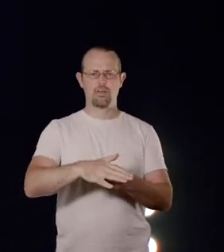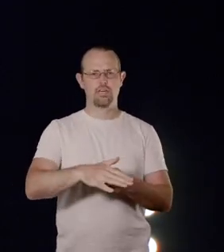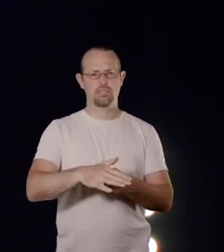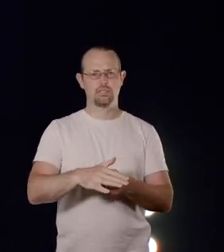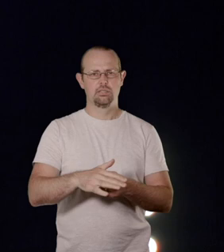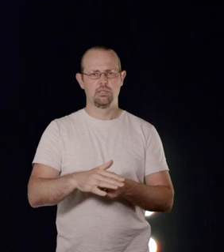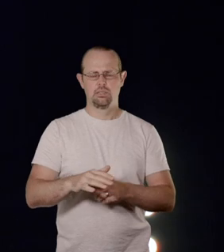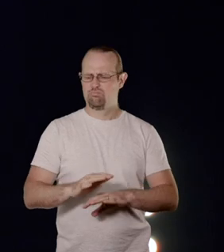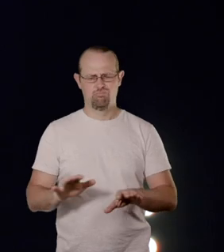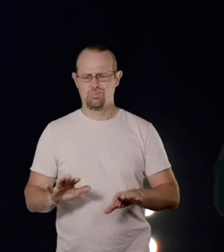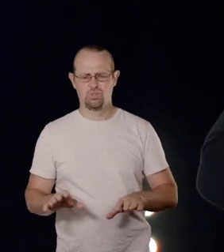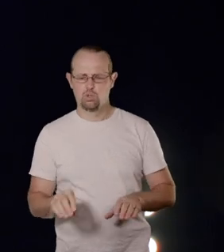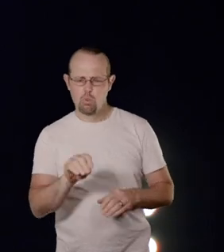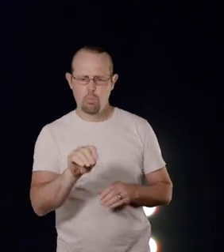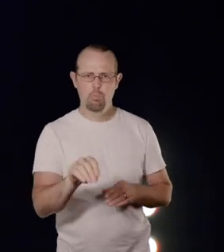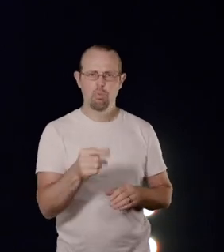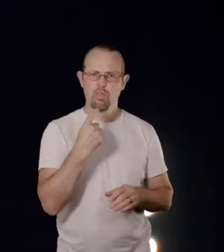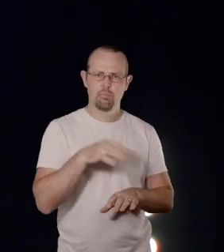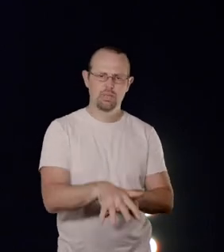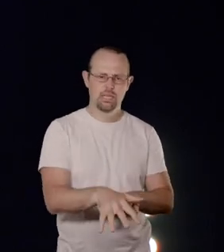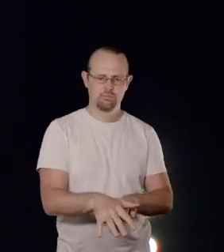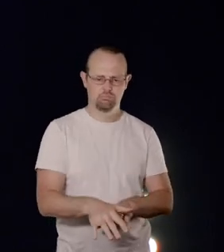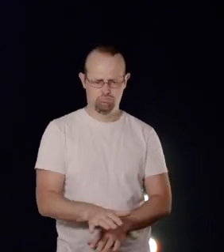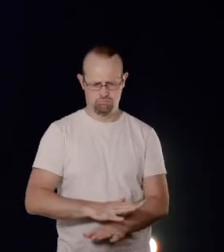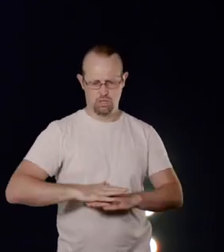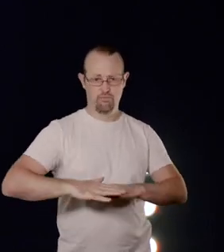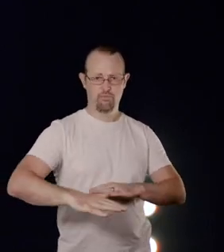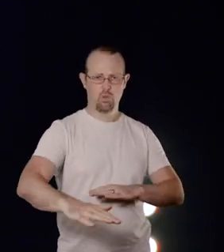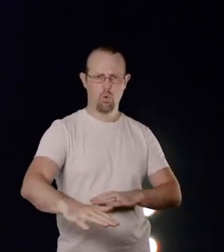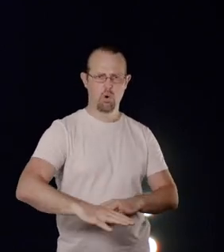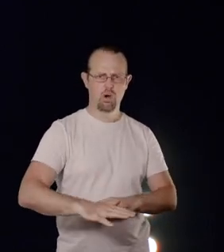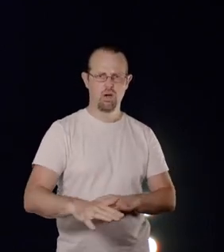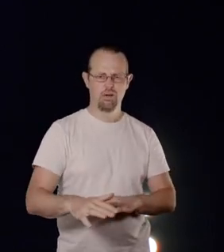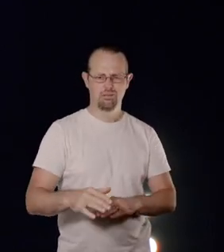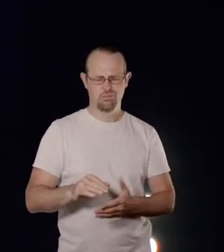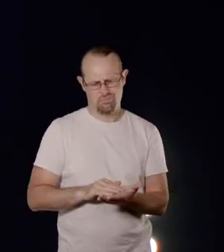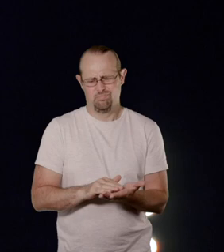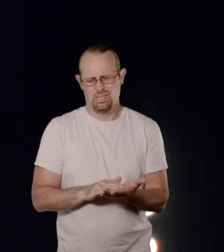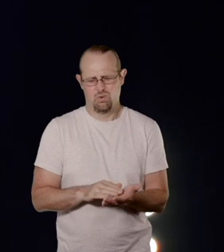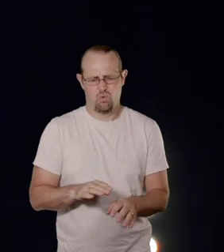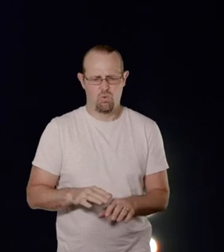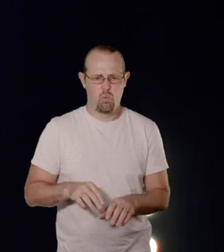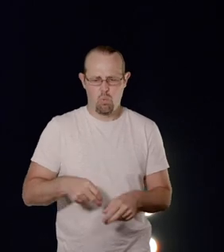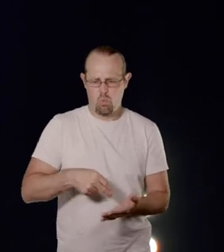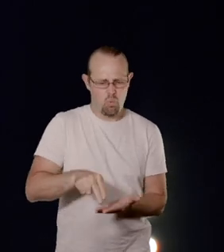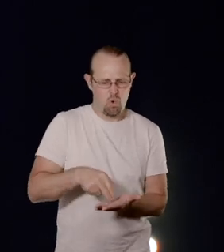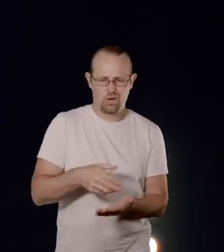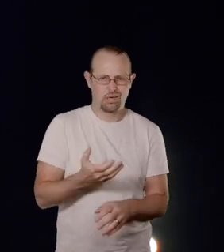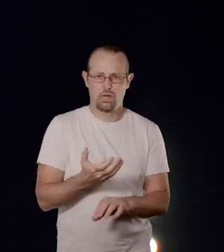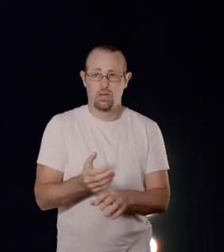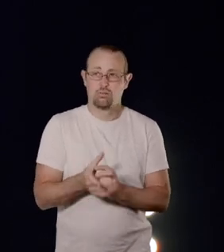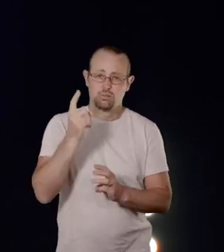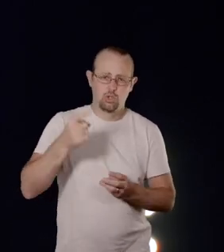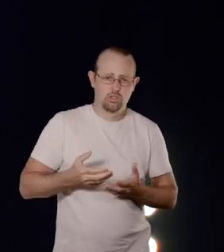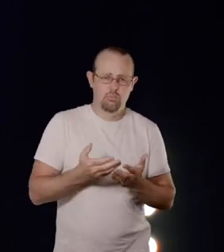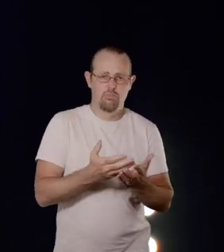threshold, which could have meant that basically they would have been walking over God's provision and kindness. This is pure act of